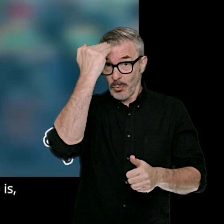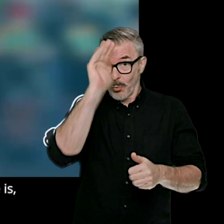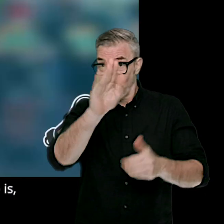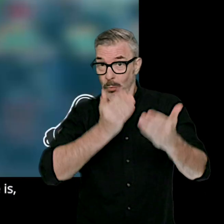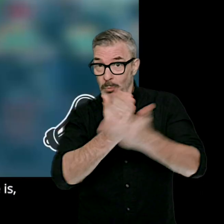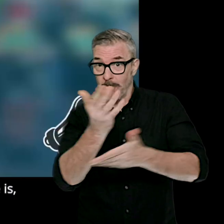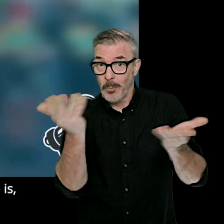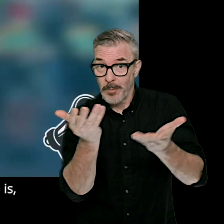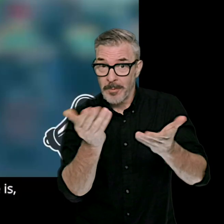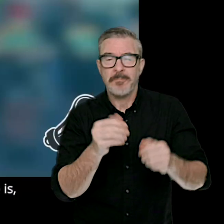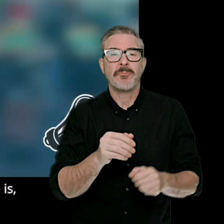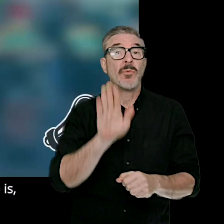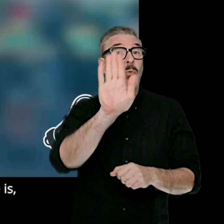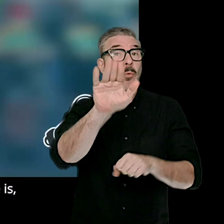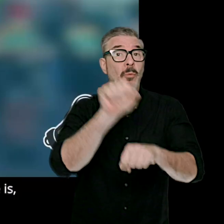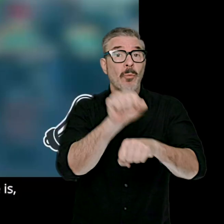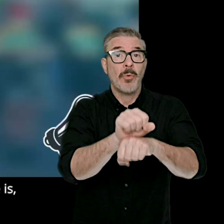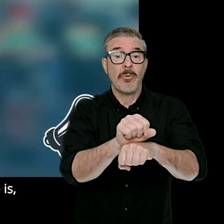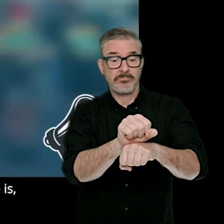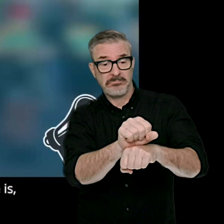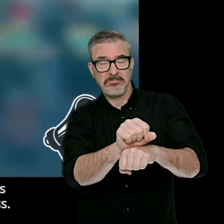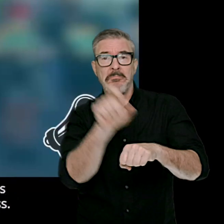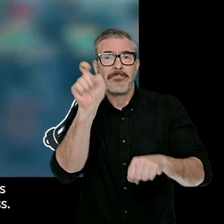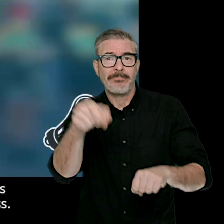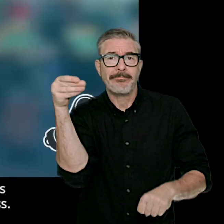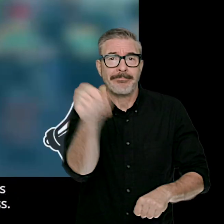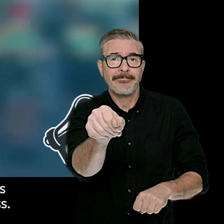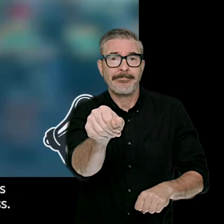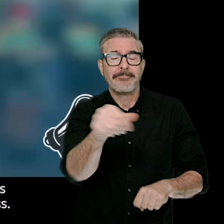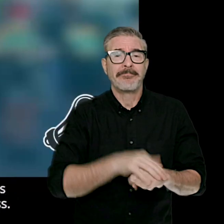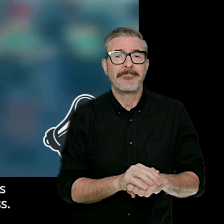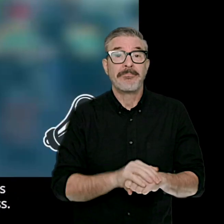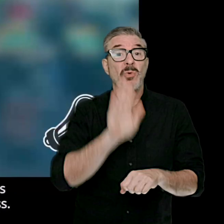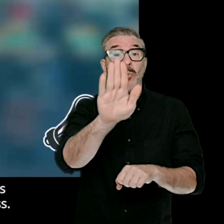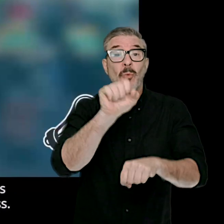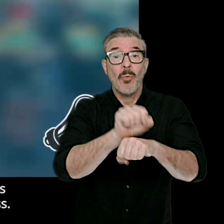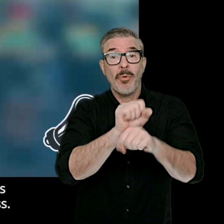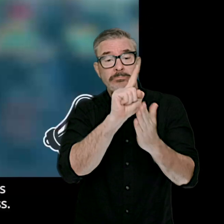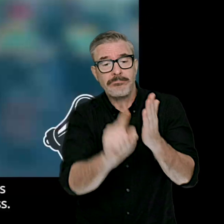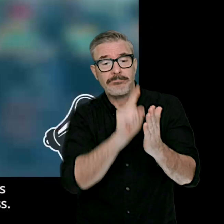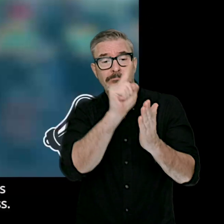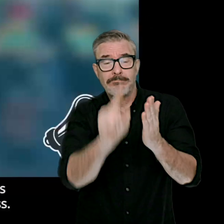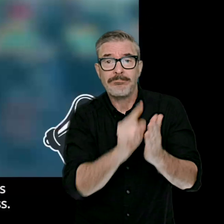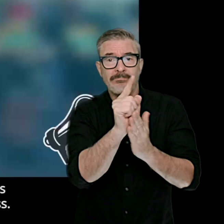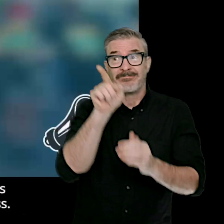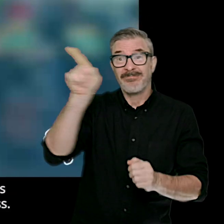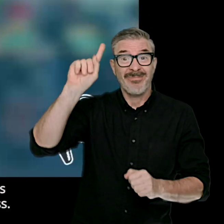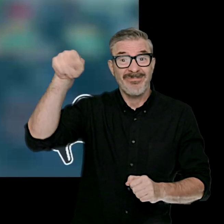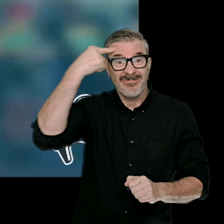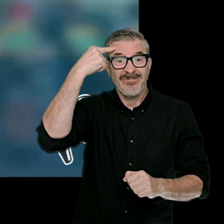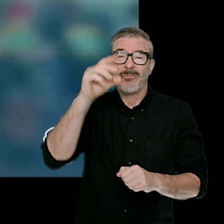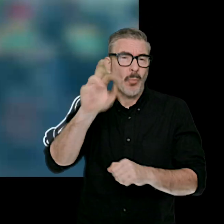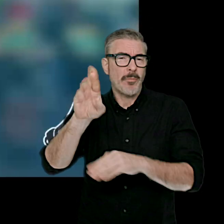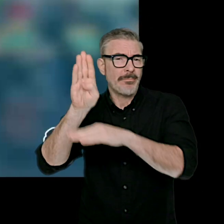Some of the notes that are listed here is, and then it's important to know, is that you must be paid for all hours worked for an employer or a